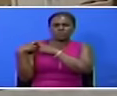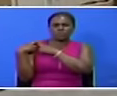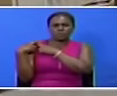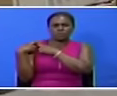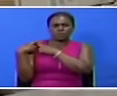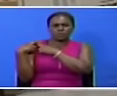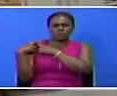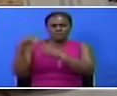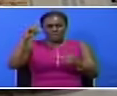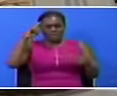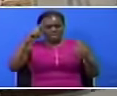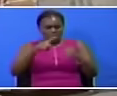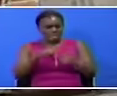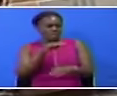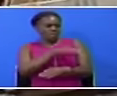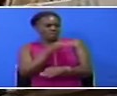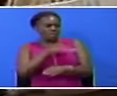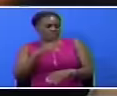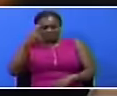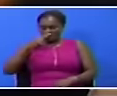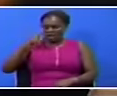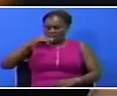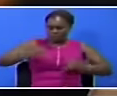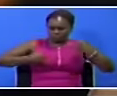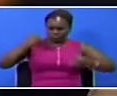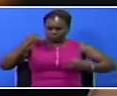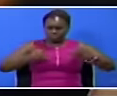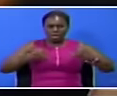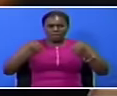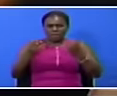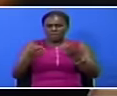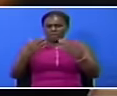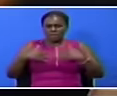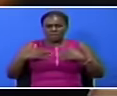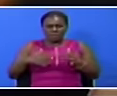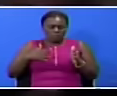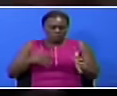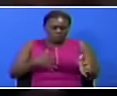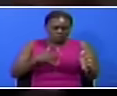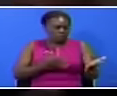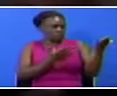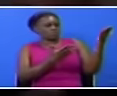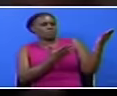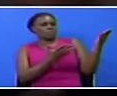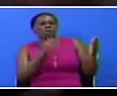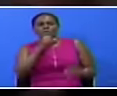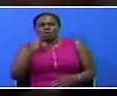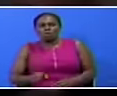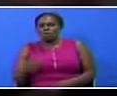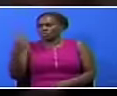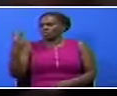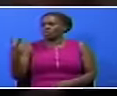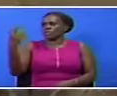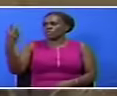It was meant to be an evening of fun as hundreds attended a concert by Ariana Grande, a 23-year-old